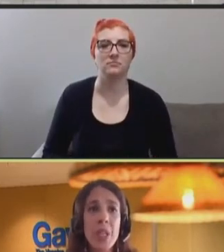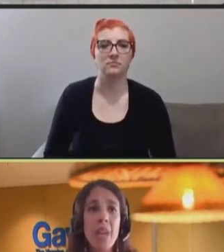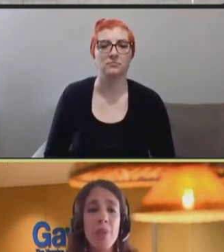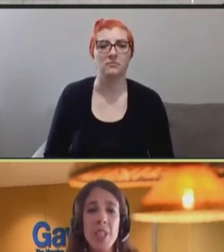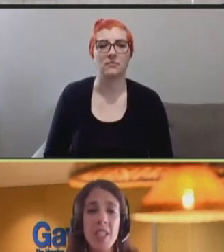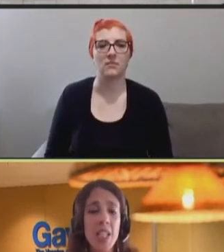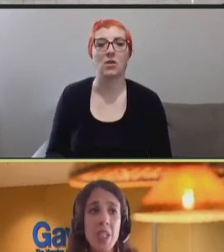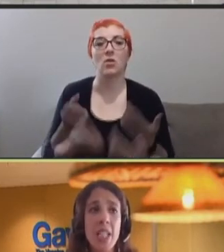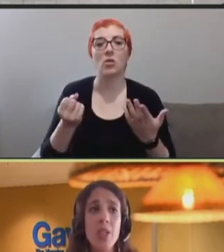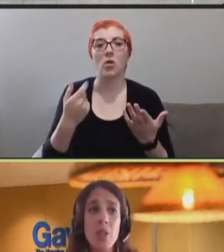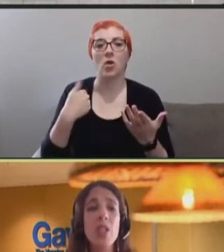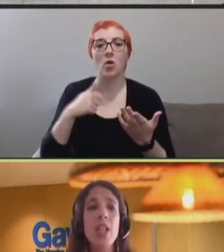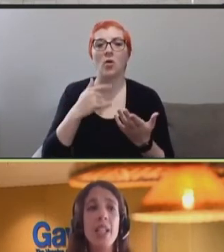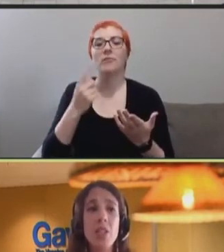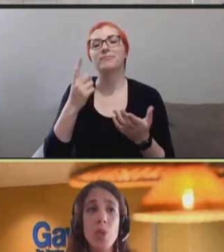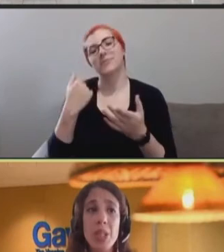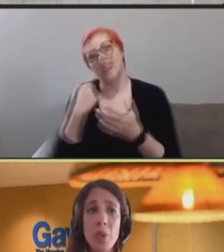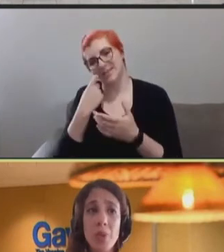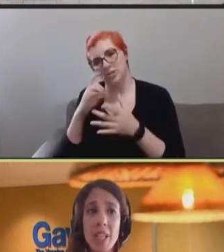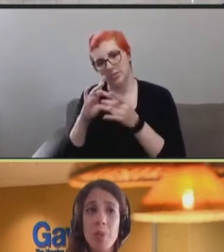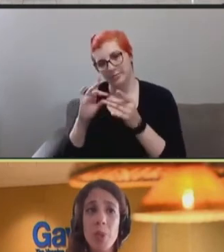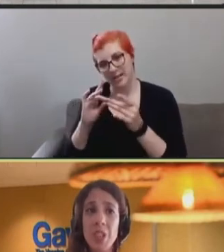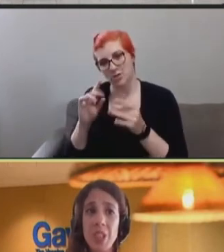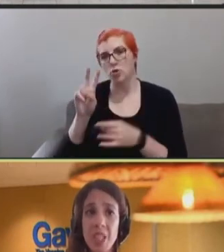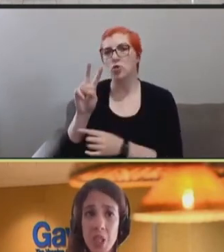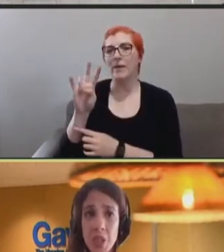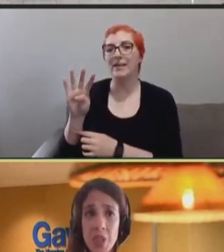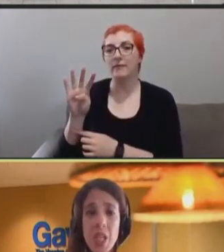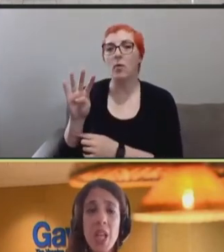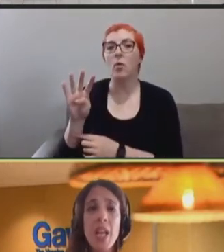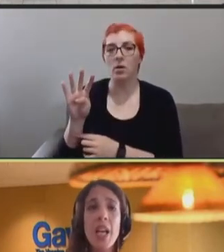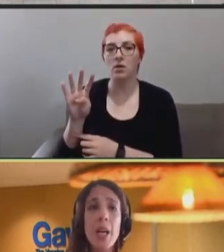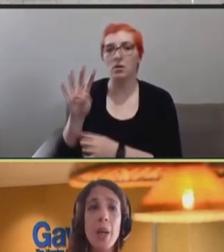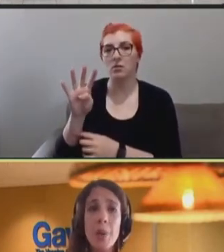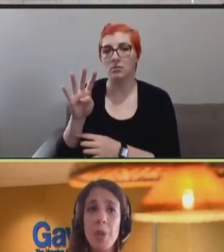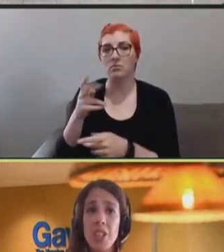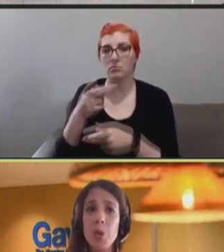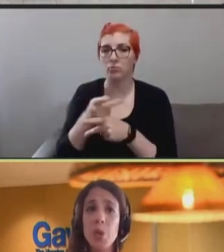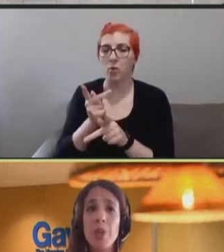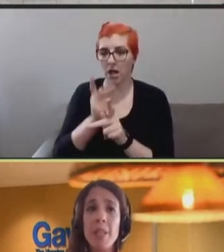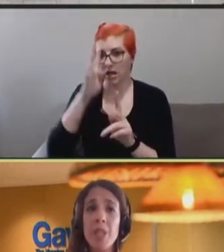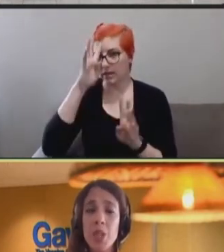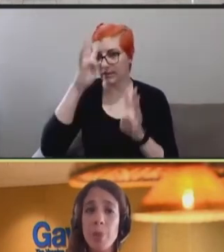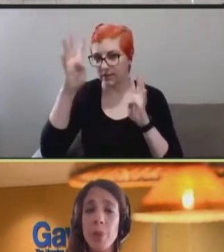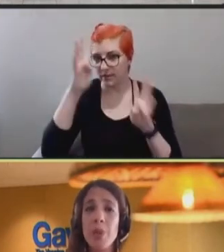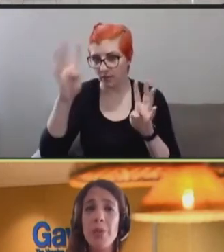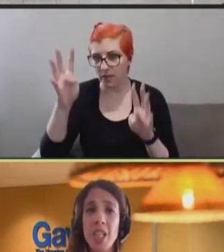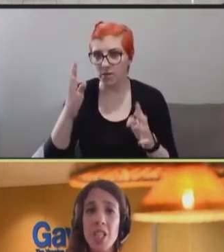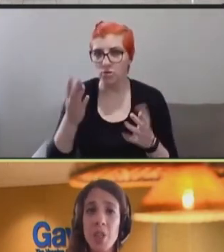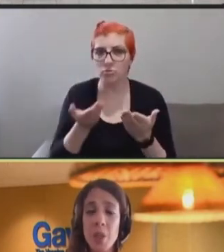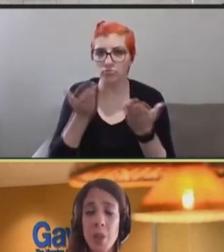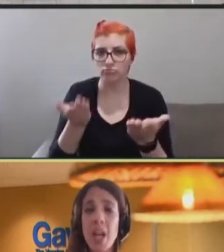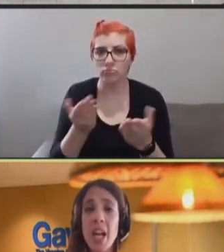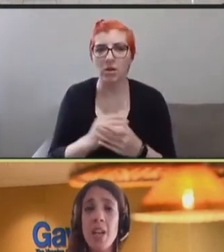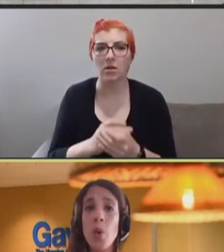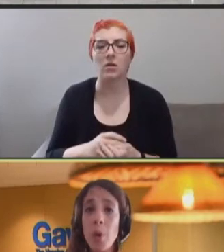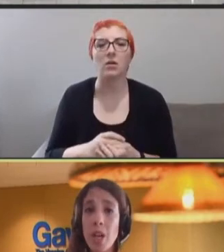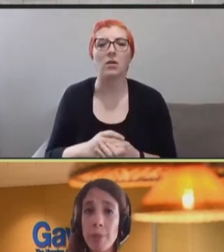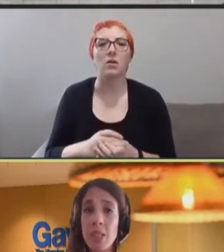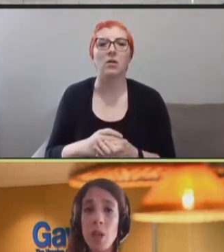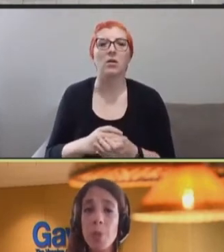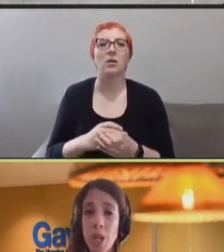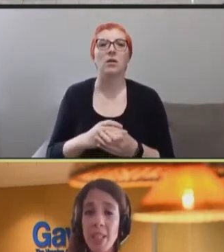So we have looked, as I just said, at 24 vaccine product innovations with potential to provide measurable financial and